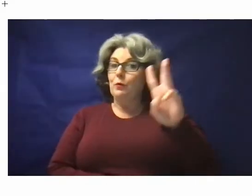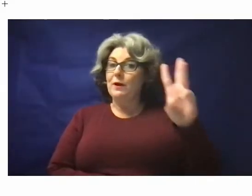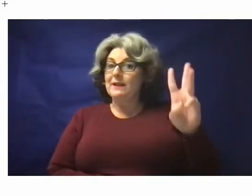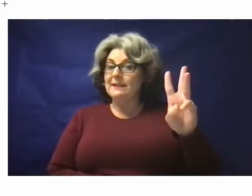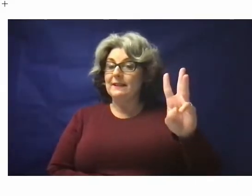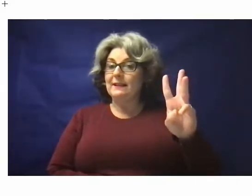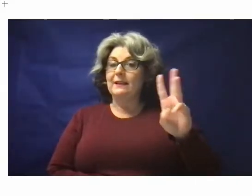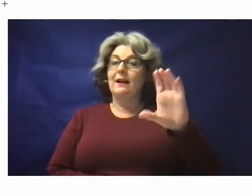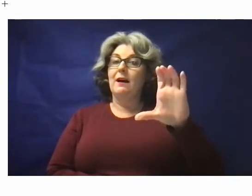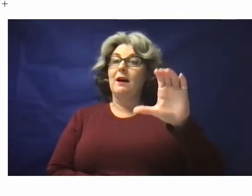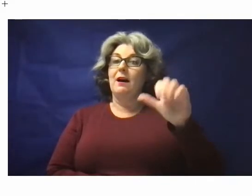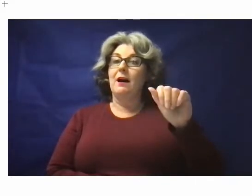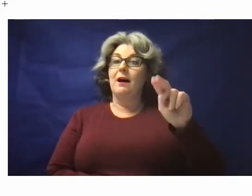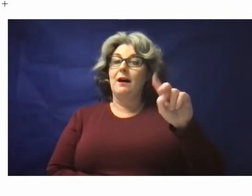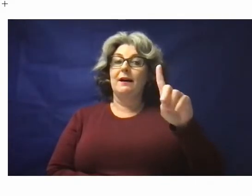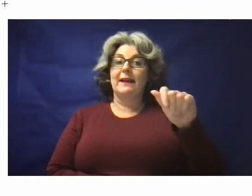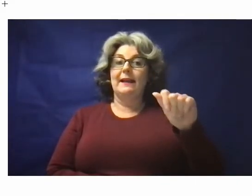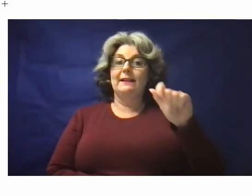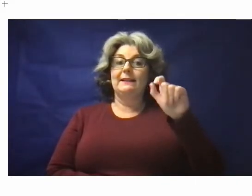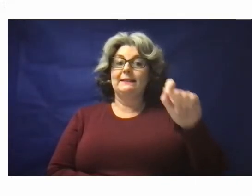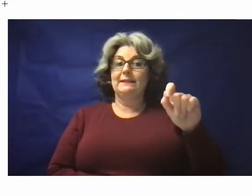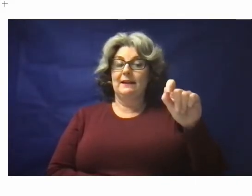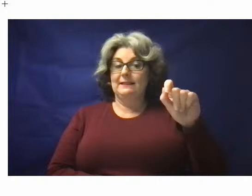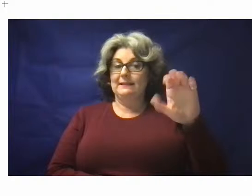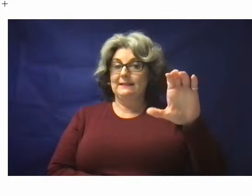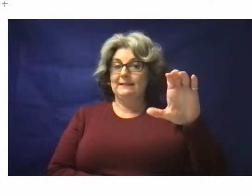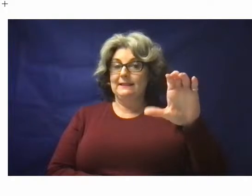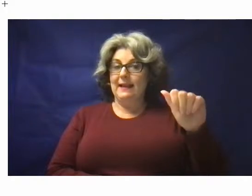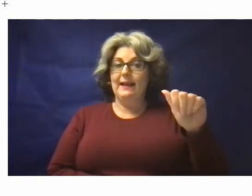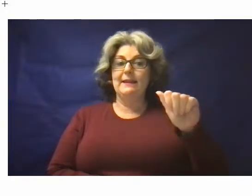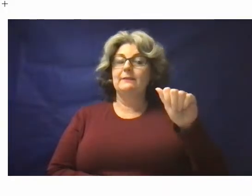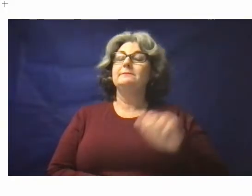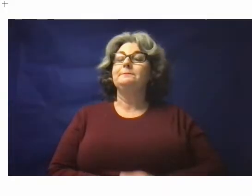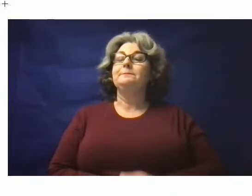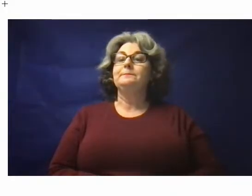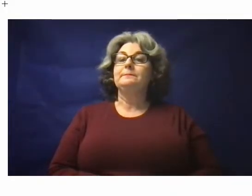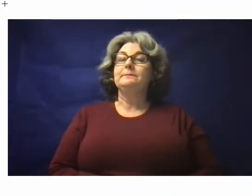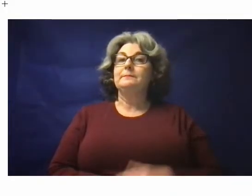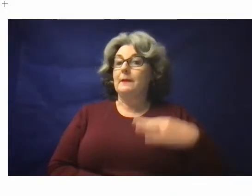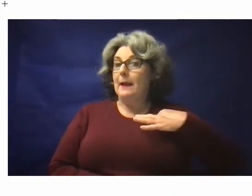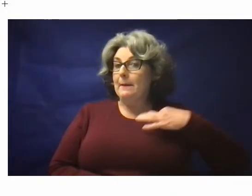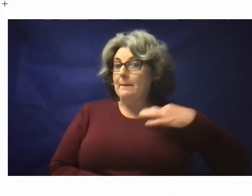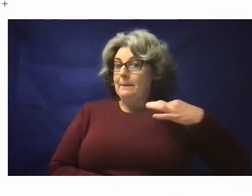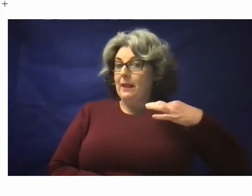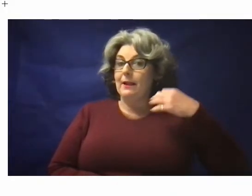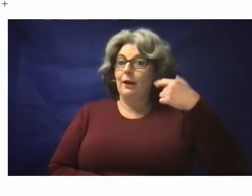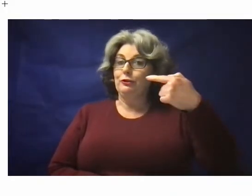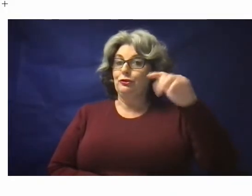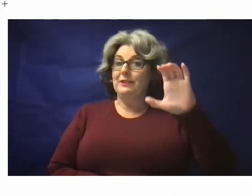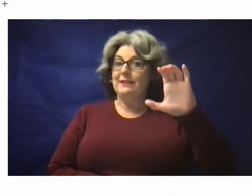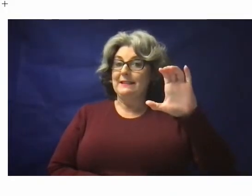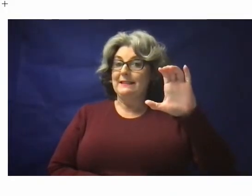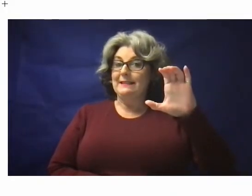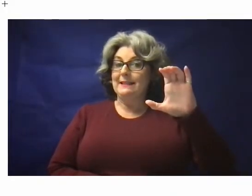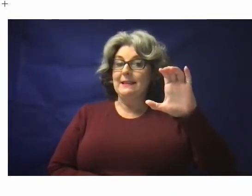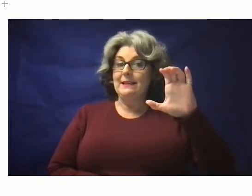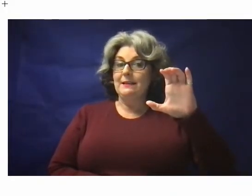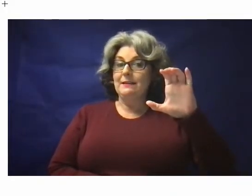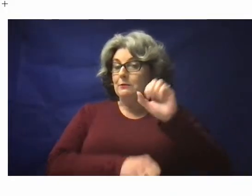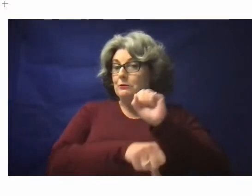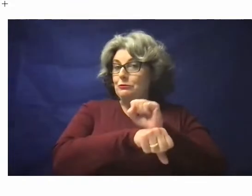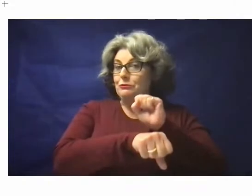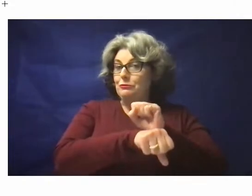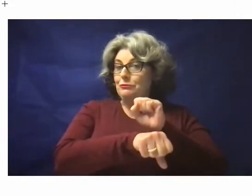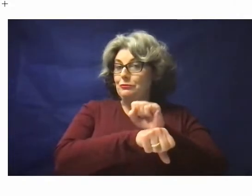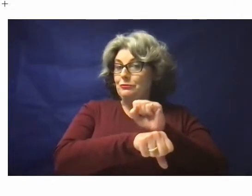canada.ca, GC Jobs. So applying for jobs on the GC Jobs website is your best bet to finding employment with the federal